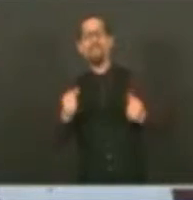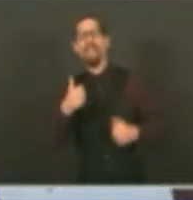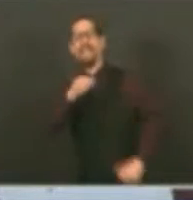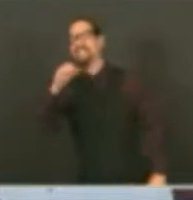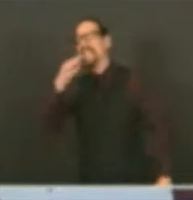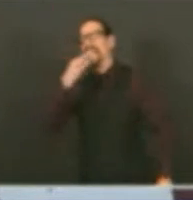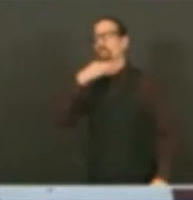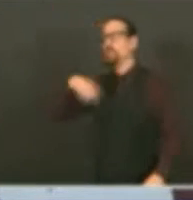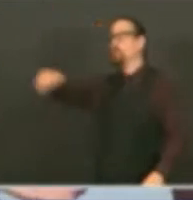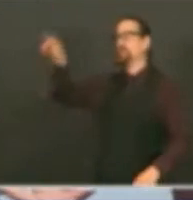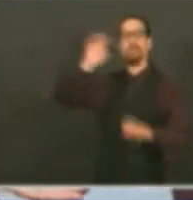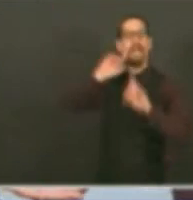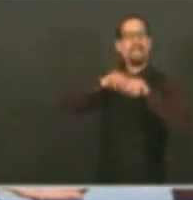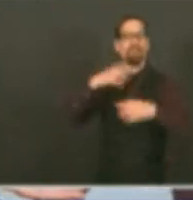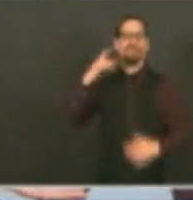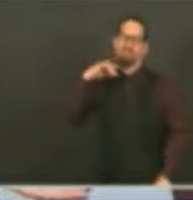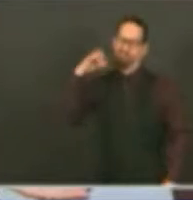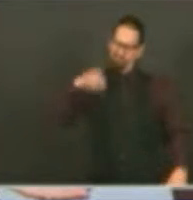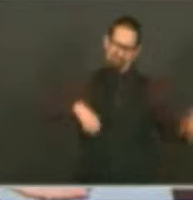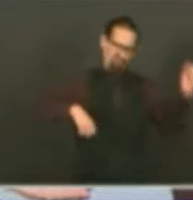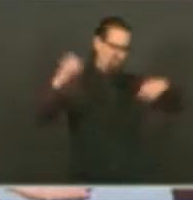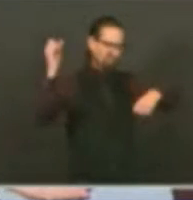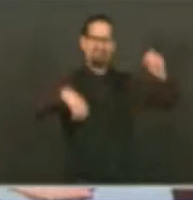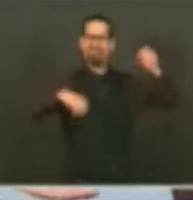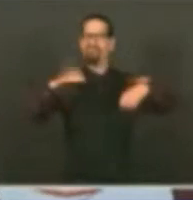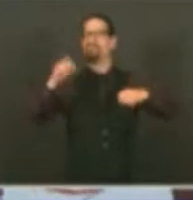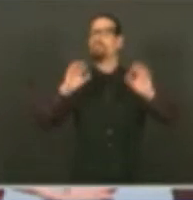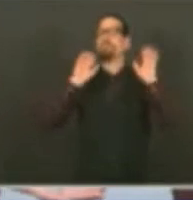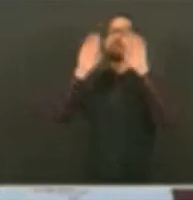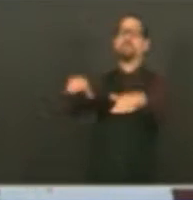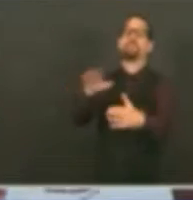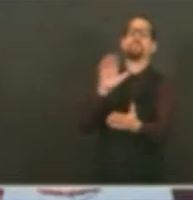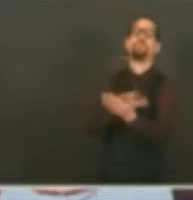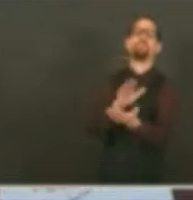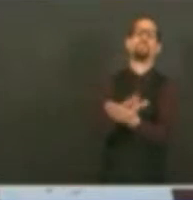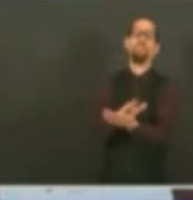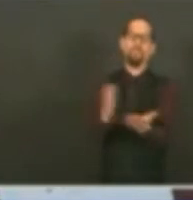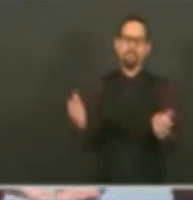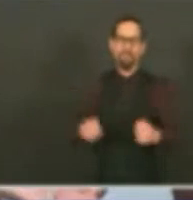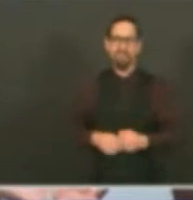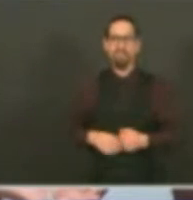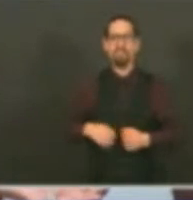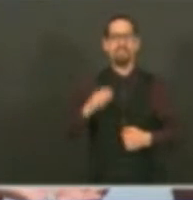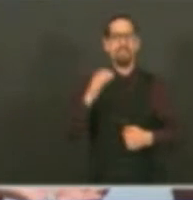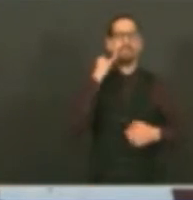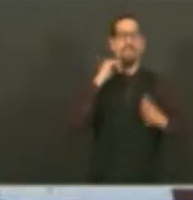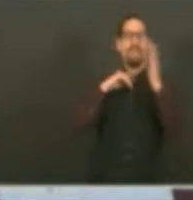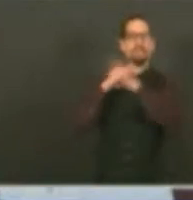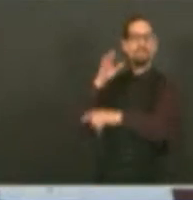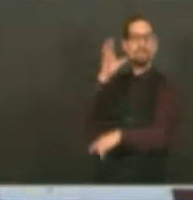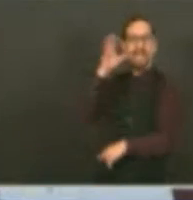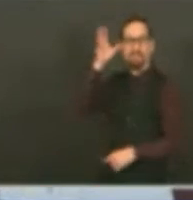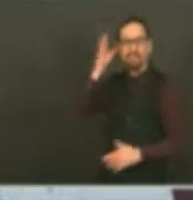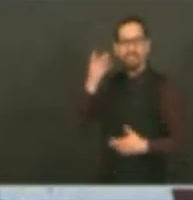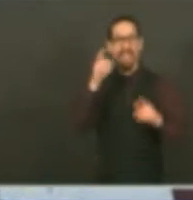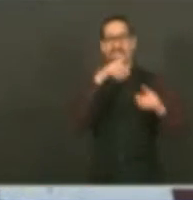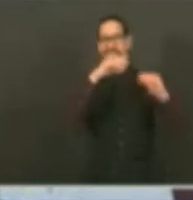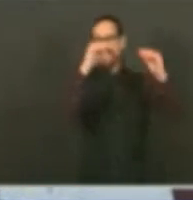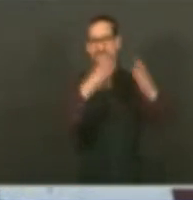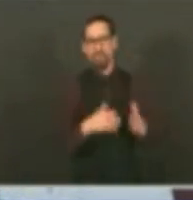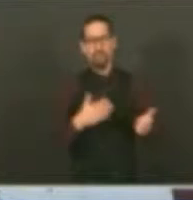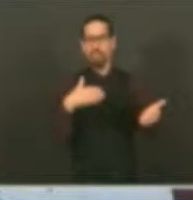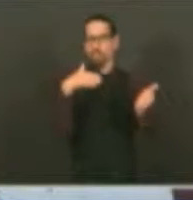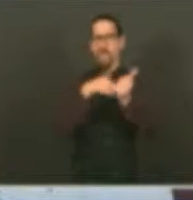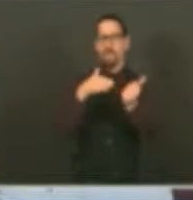school. Ask any parent or teacher or pediatrician, do kids do better